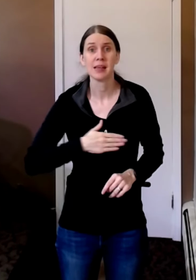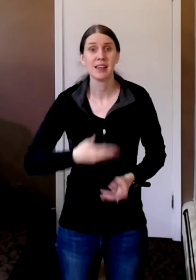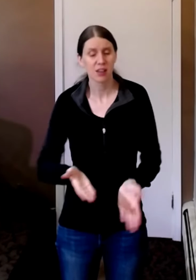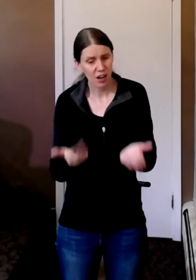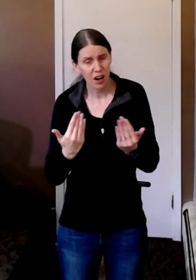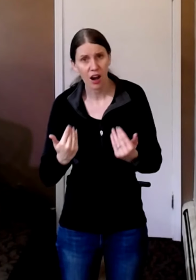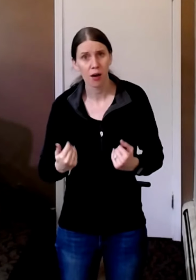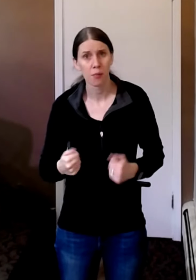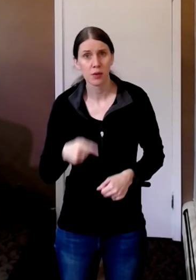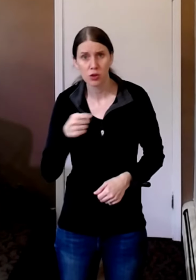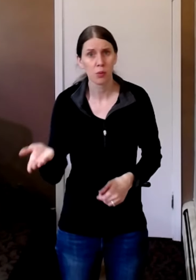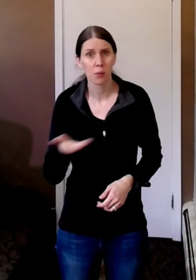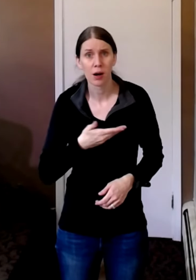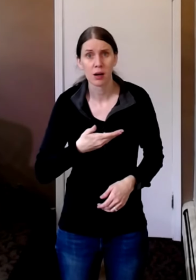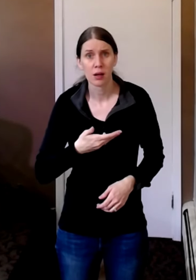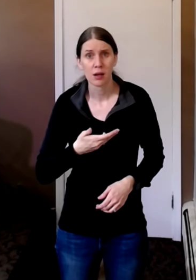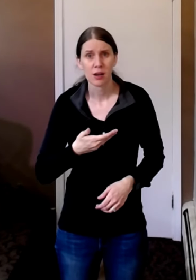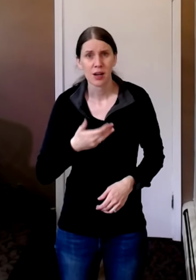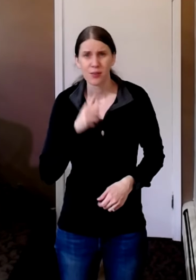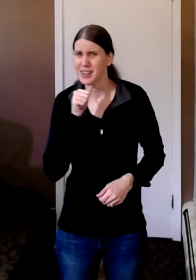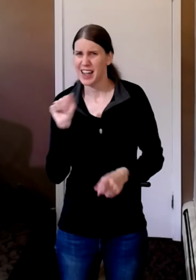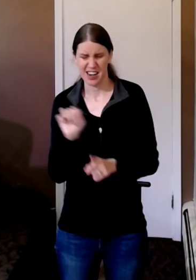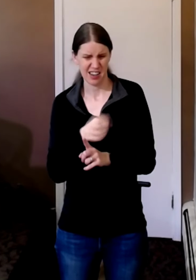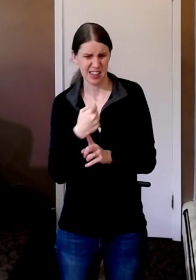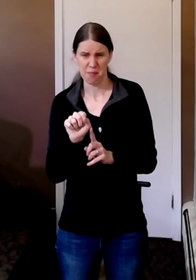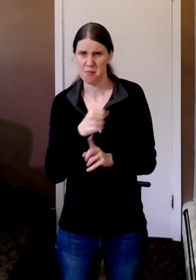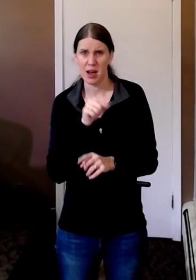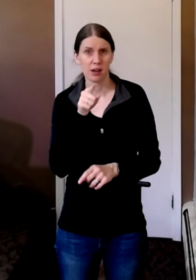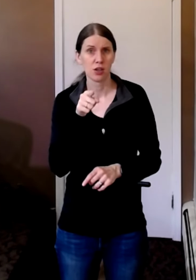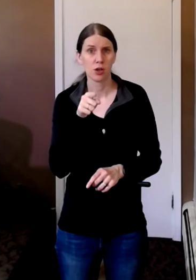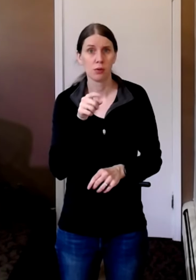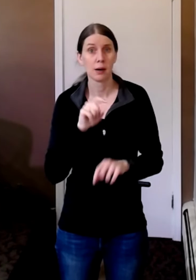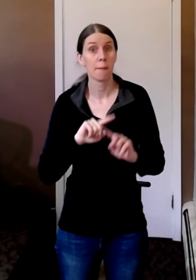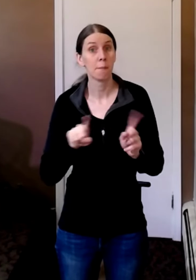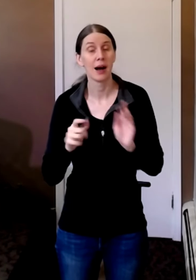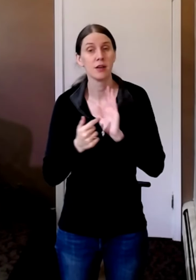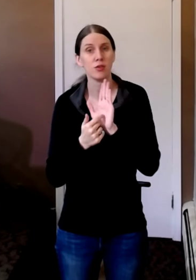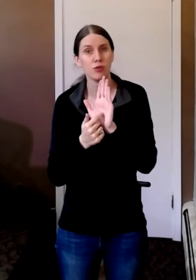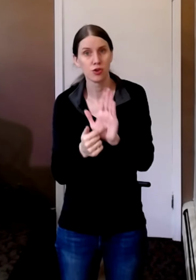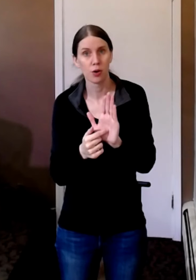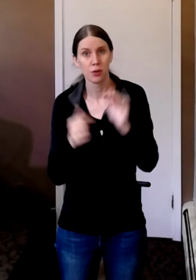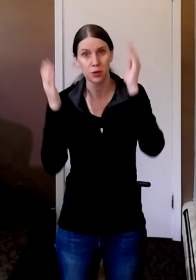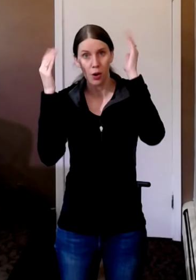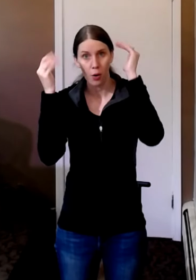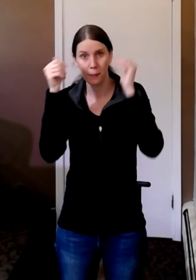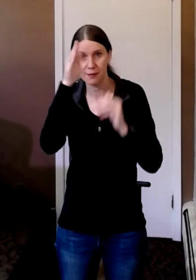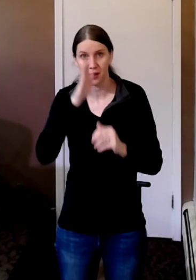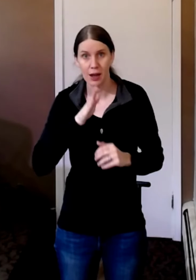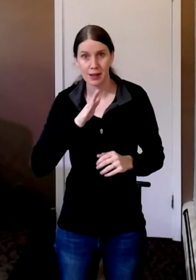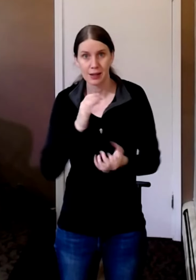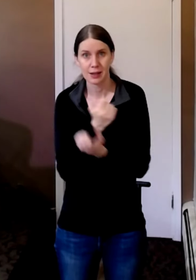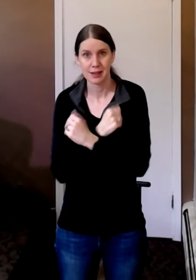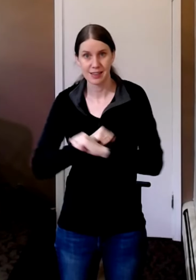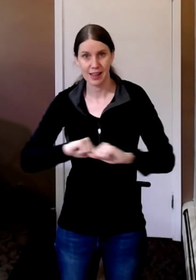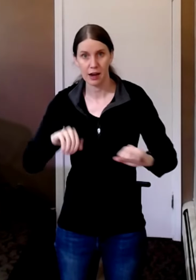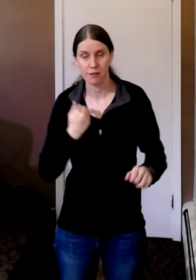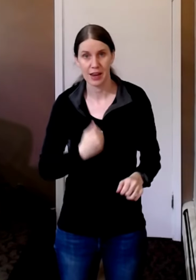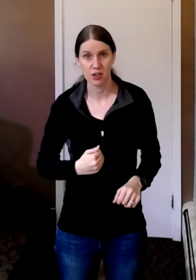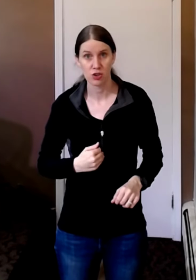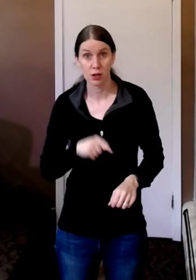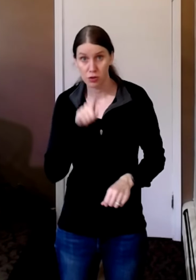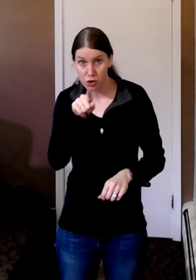here. And you're not here to be condemned. You're here to be shown the hope of God and the salvation that